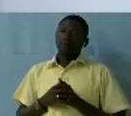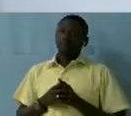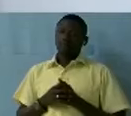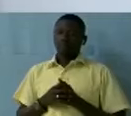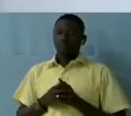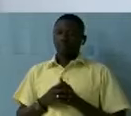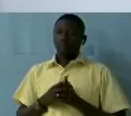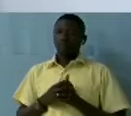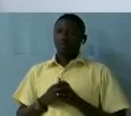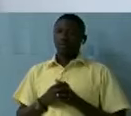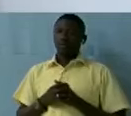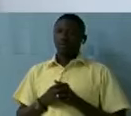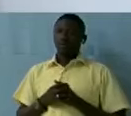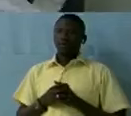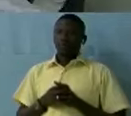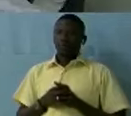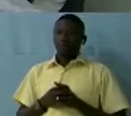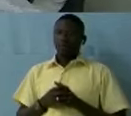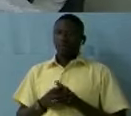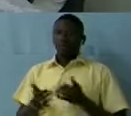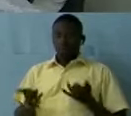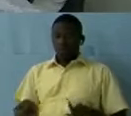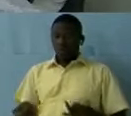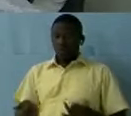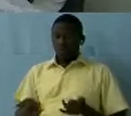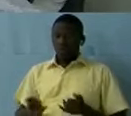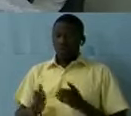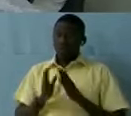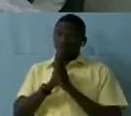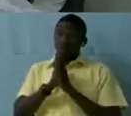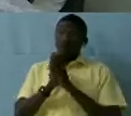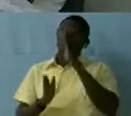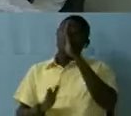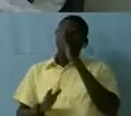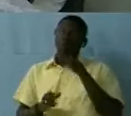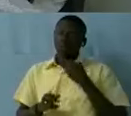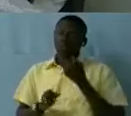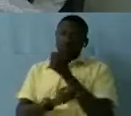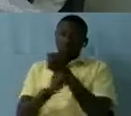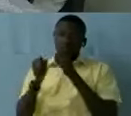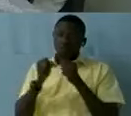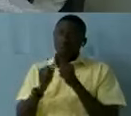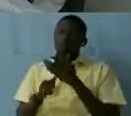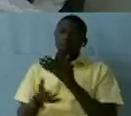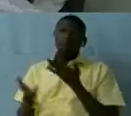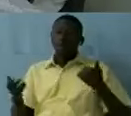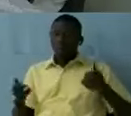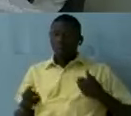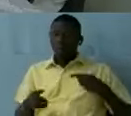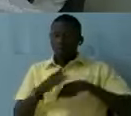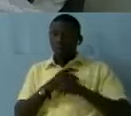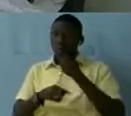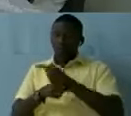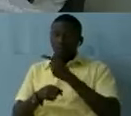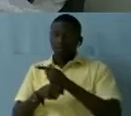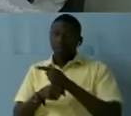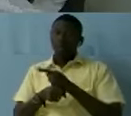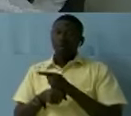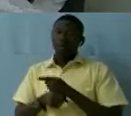HIV positive personnel jamale. Today, praise be to God, that is the situation of many people in the Gambia here who are